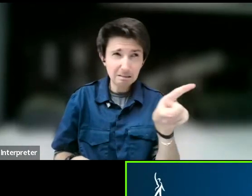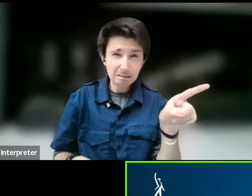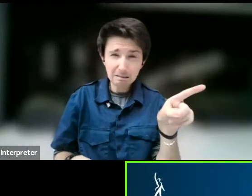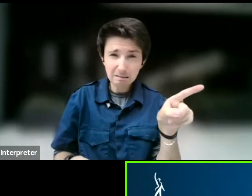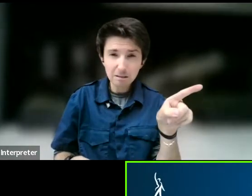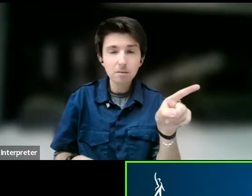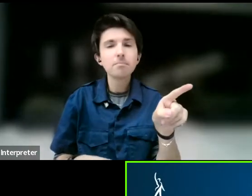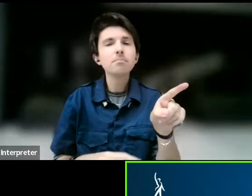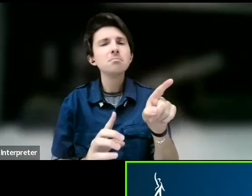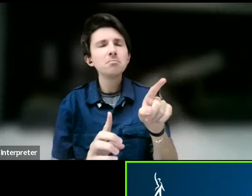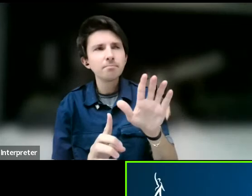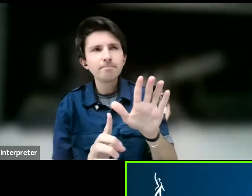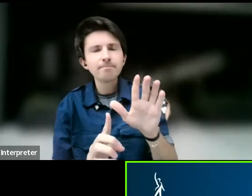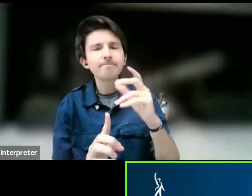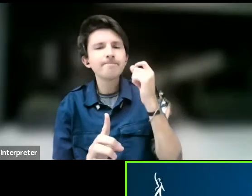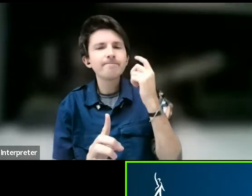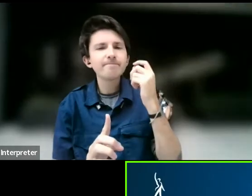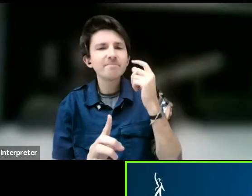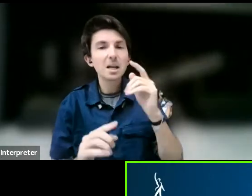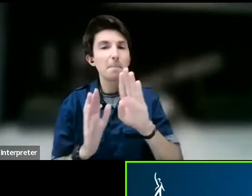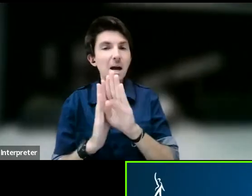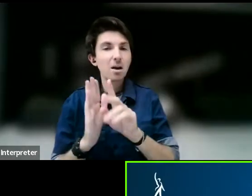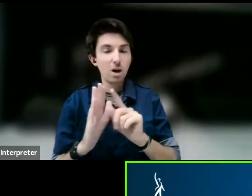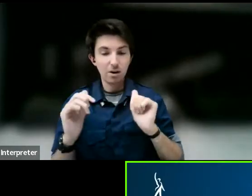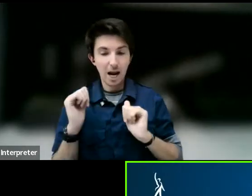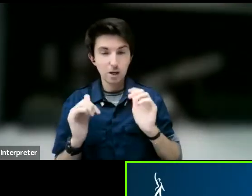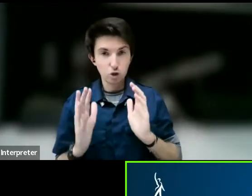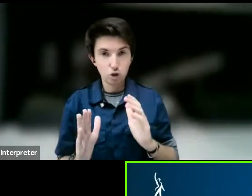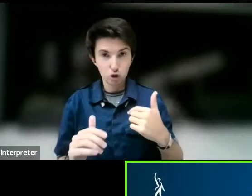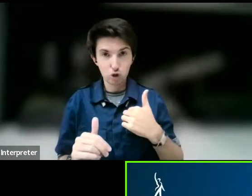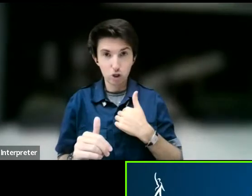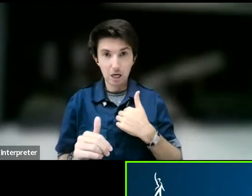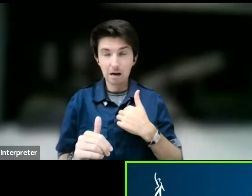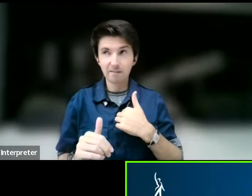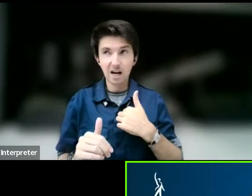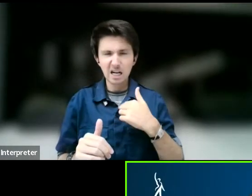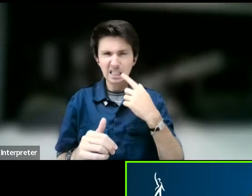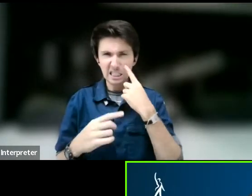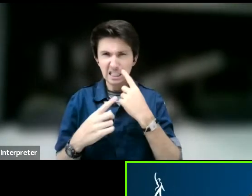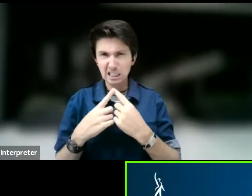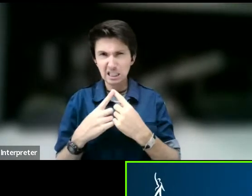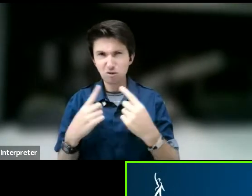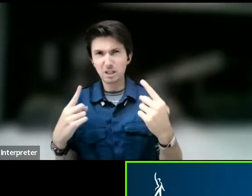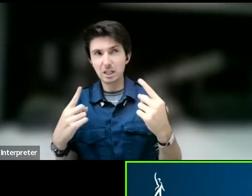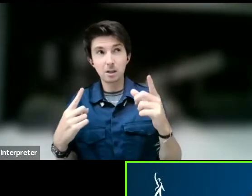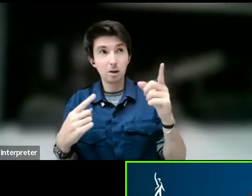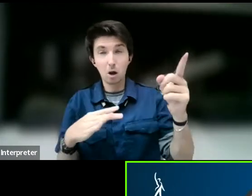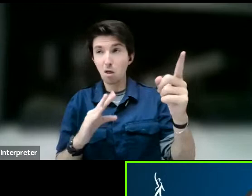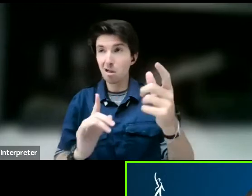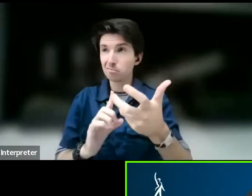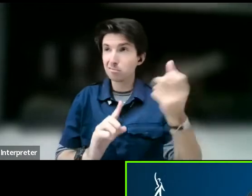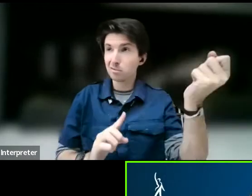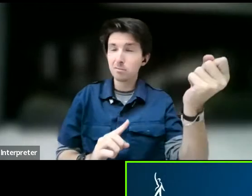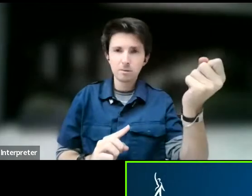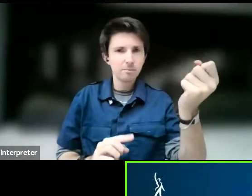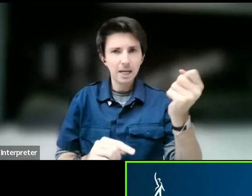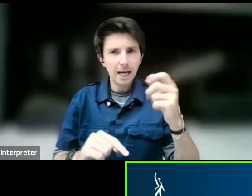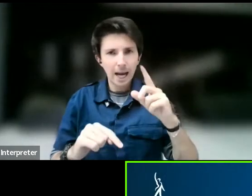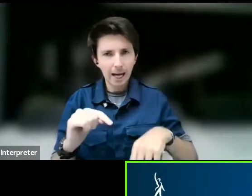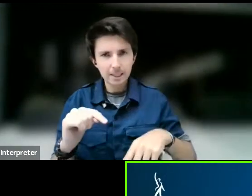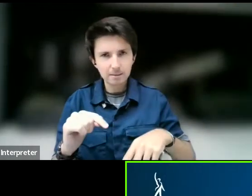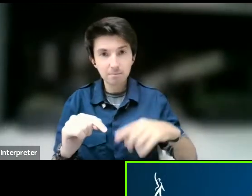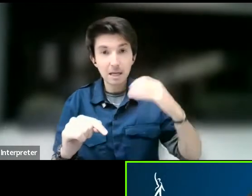who is supplying that wardrobe consents to it. They cannot take your personal wardrobe and give it to another